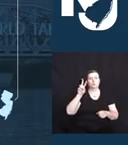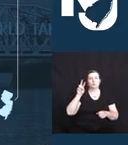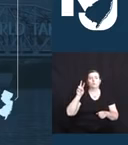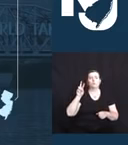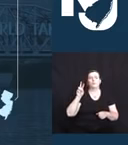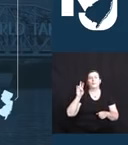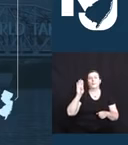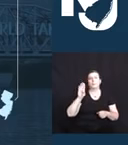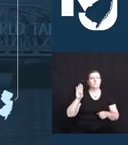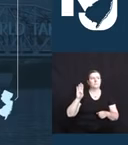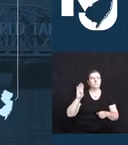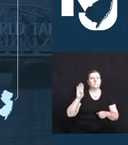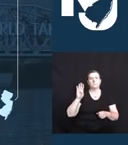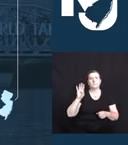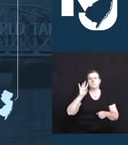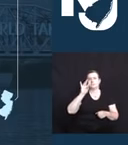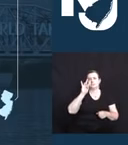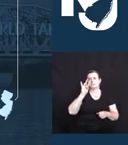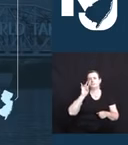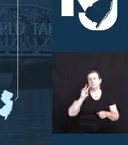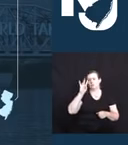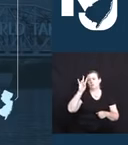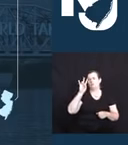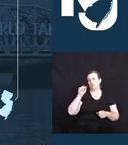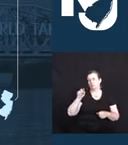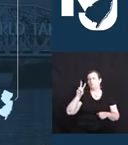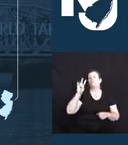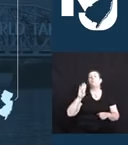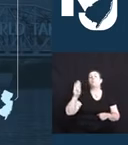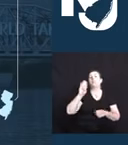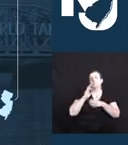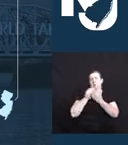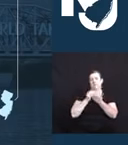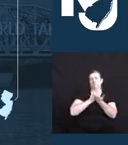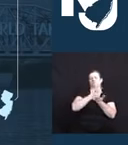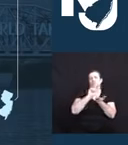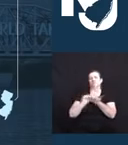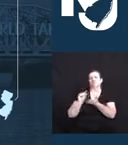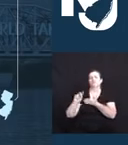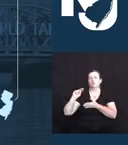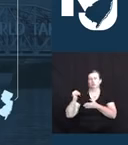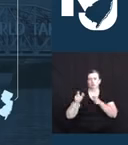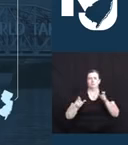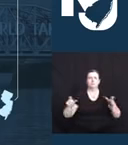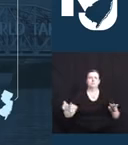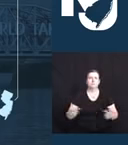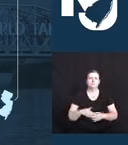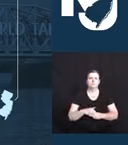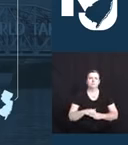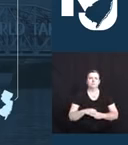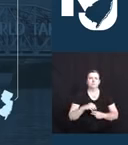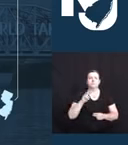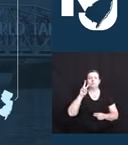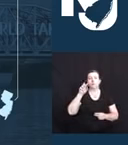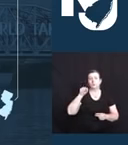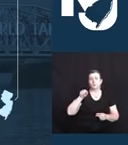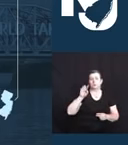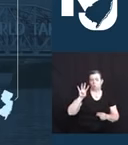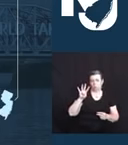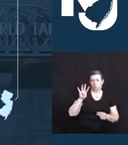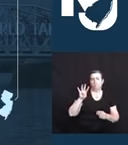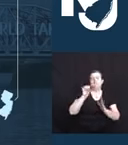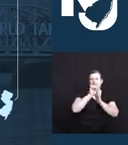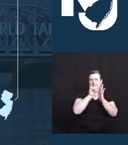pockets of families who need help. That's apportioned, on the one hand, $2.4 billion in state payments